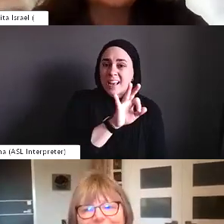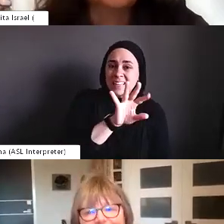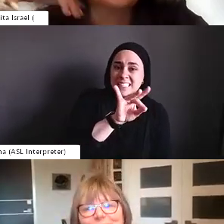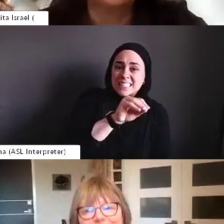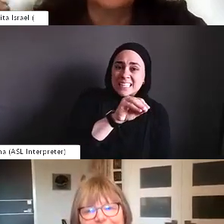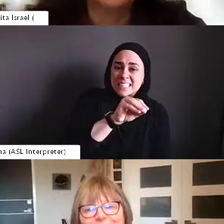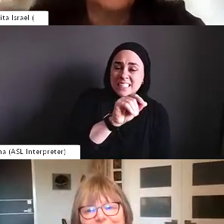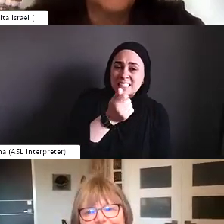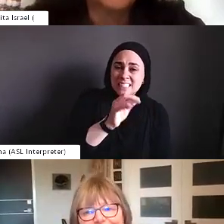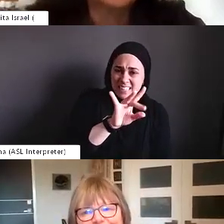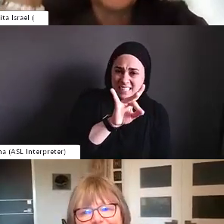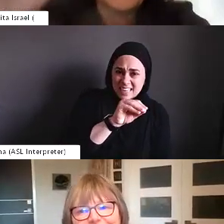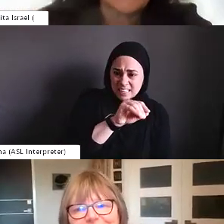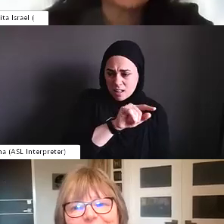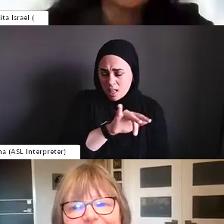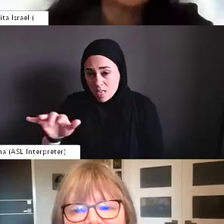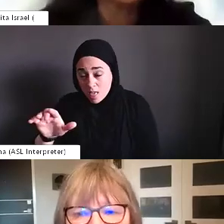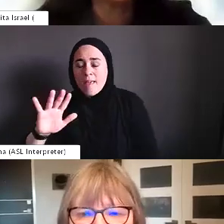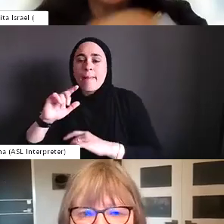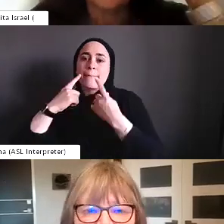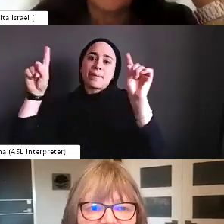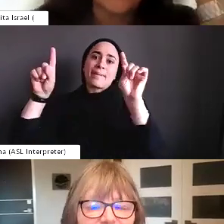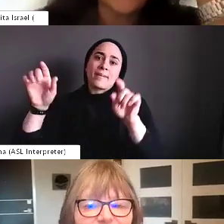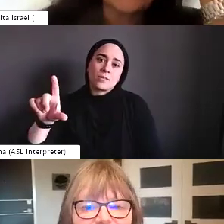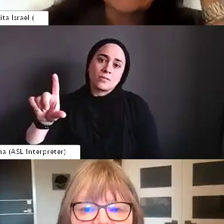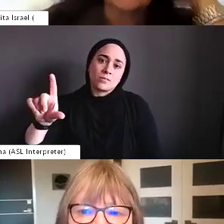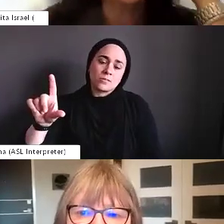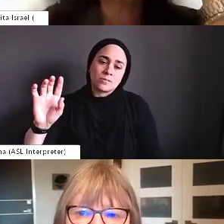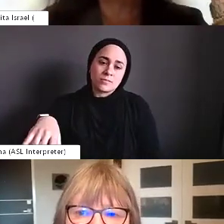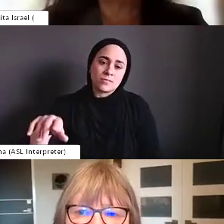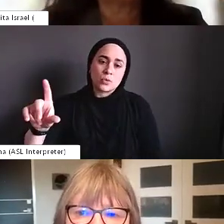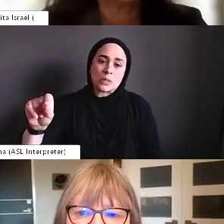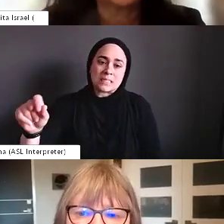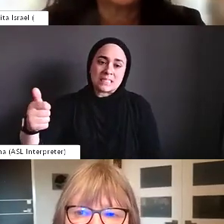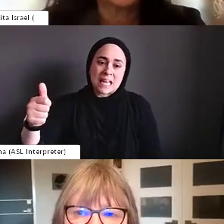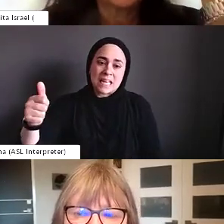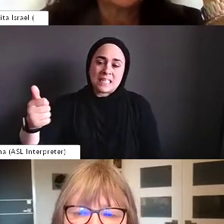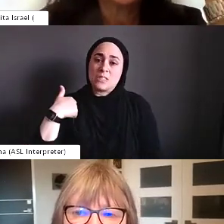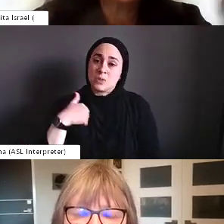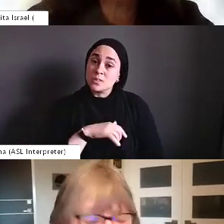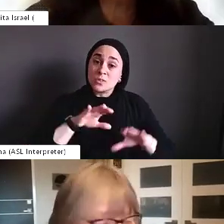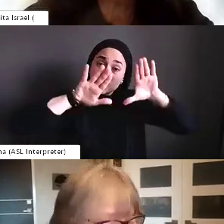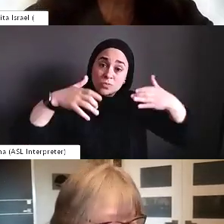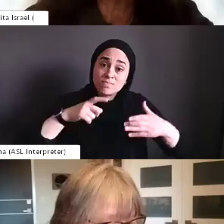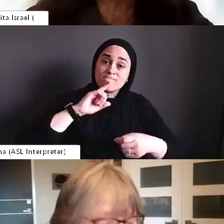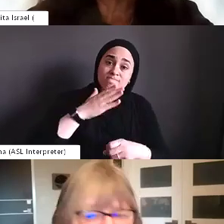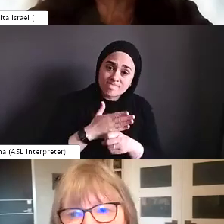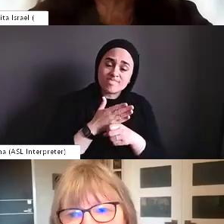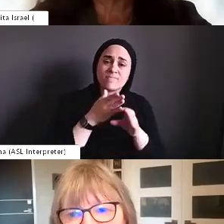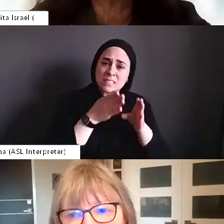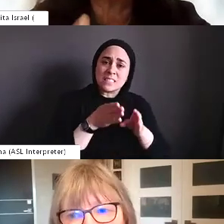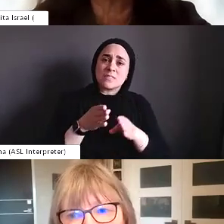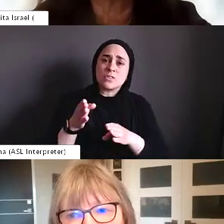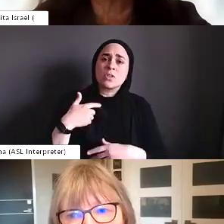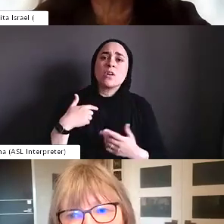late 1980s, and we were a group of dedicated organizations, individuals, and they didn't even want us to